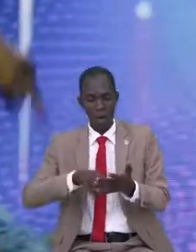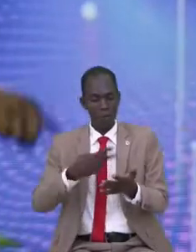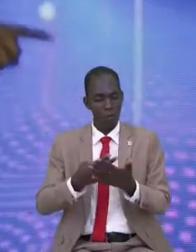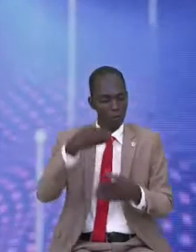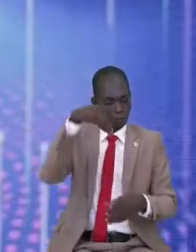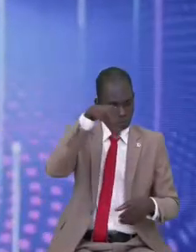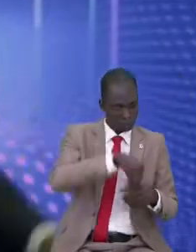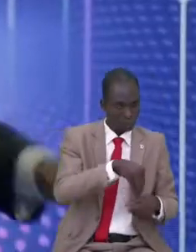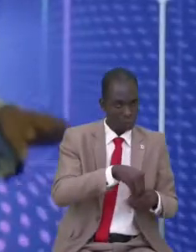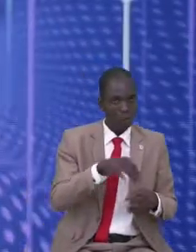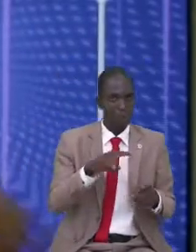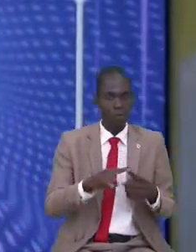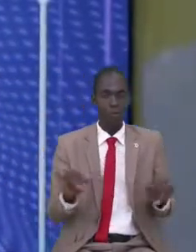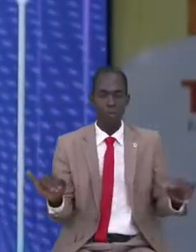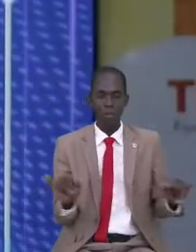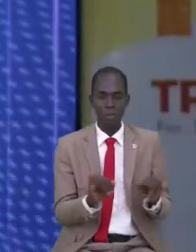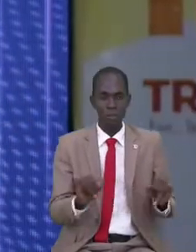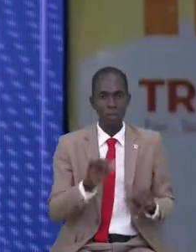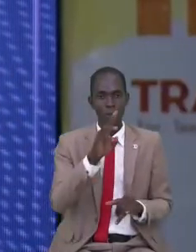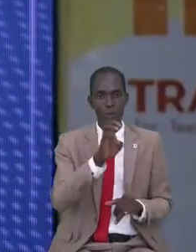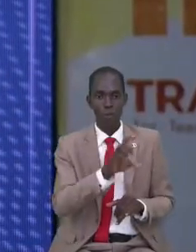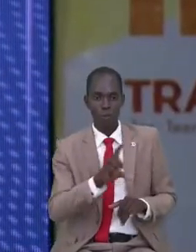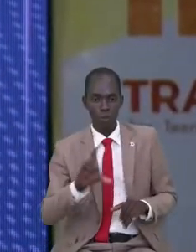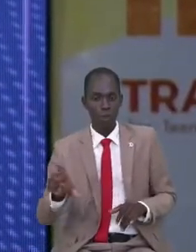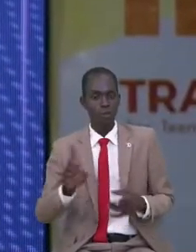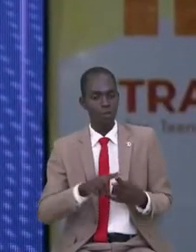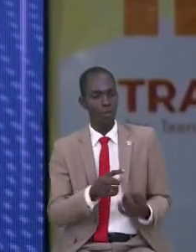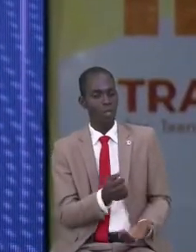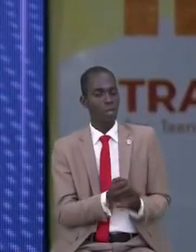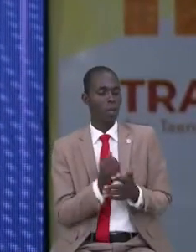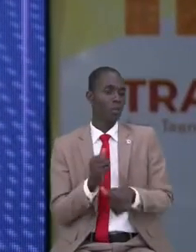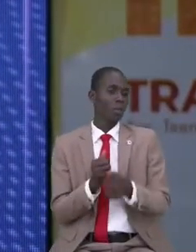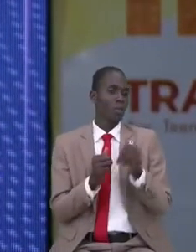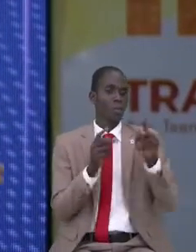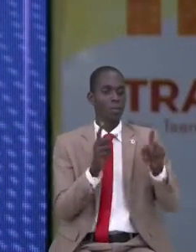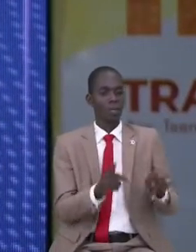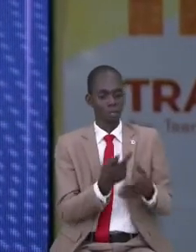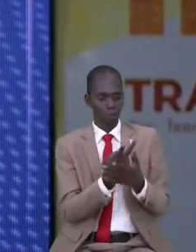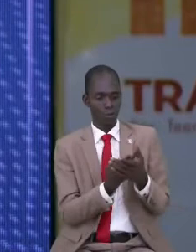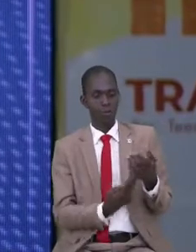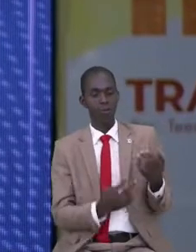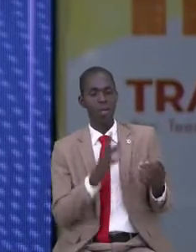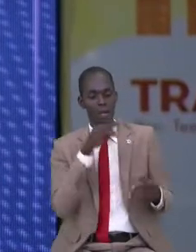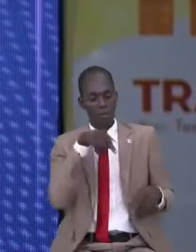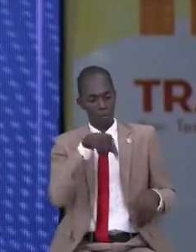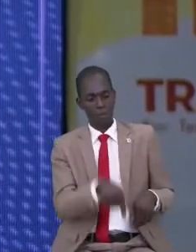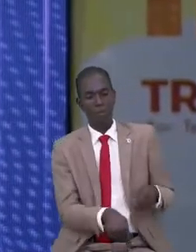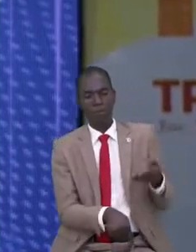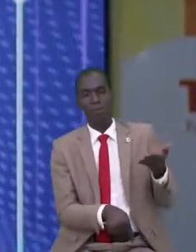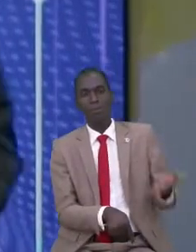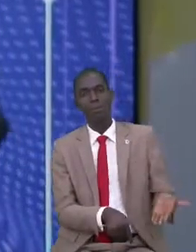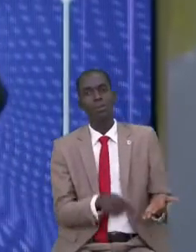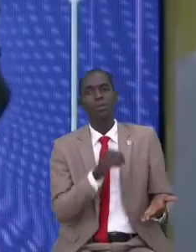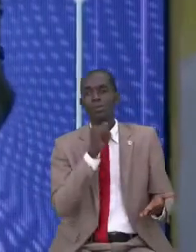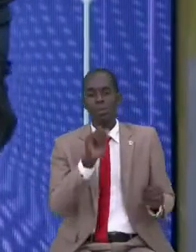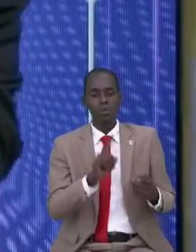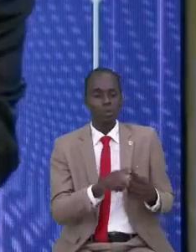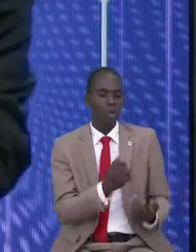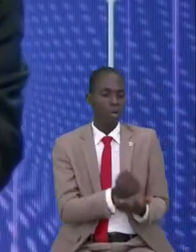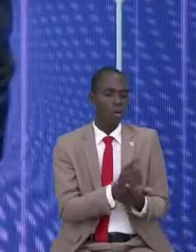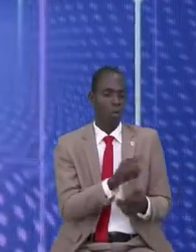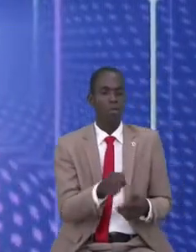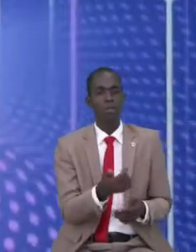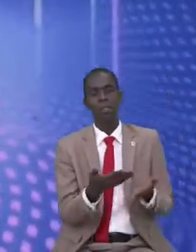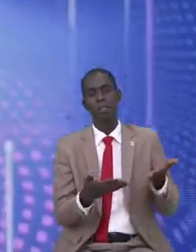dip yourself and dive into the well. And now both of you are down there. You'll not be able to help